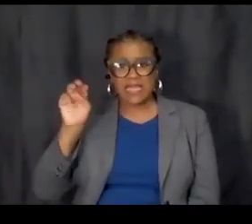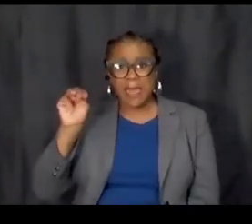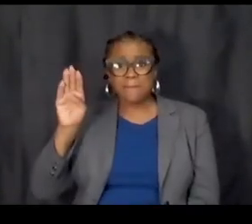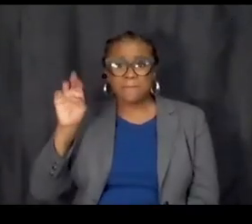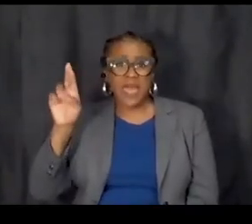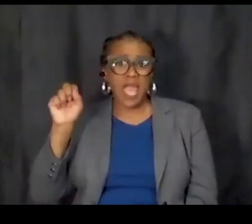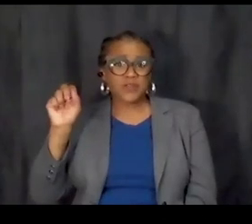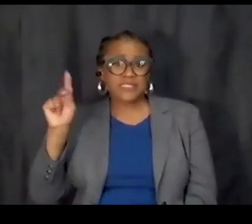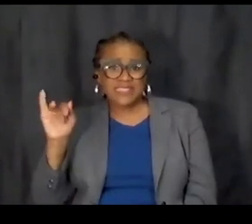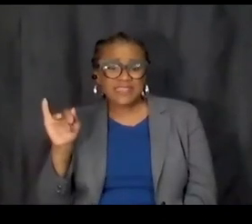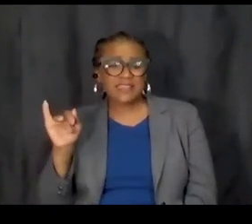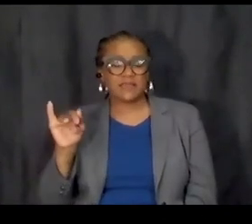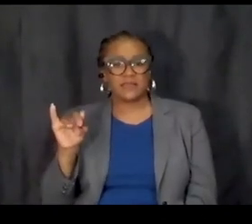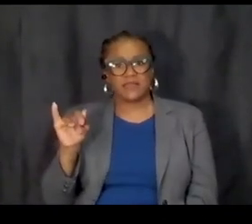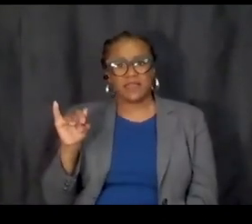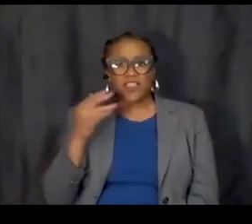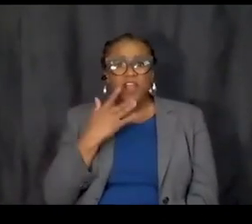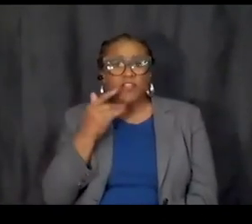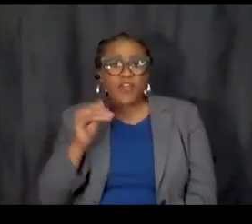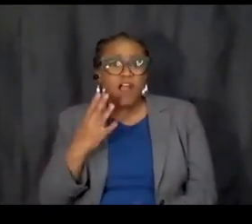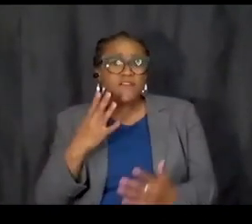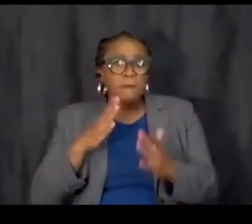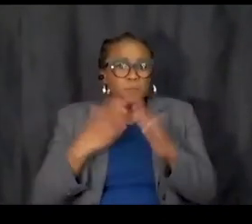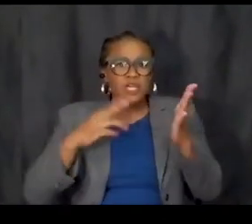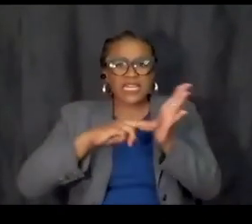The colors of the book is intentionally very bright,